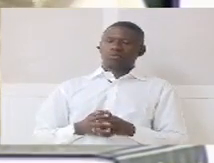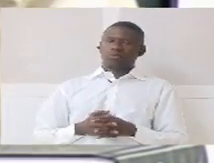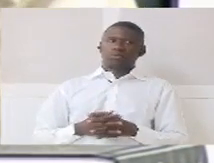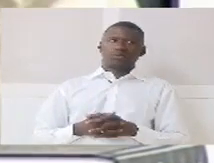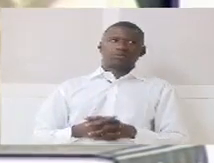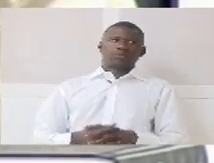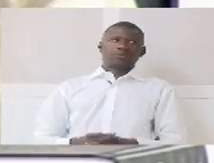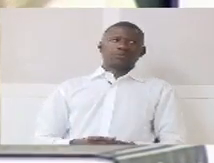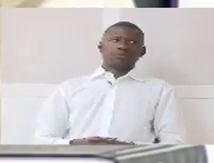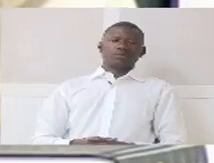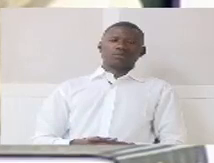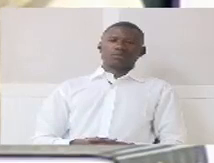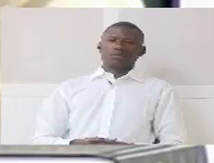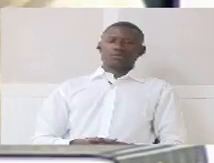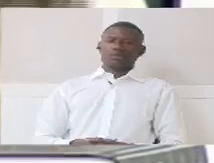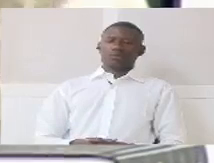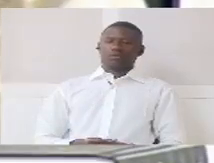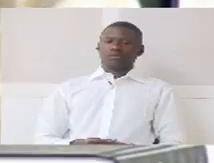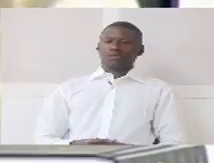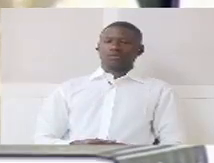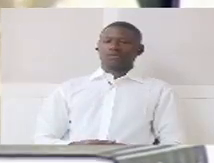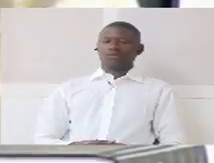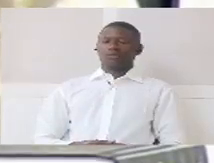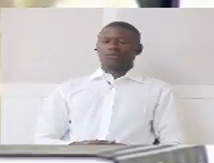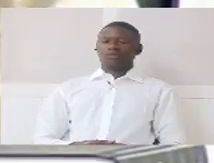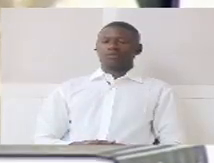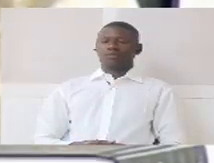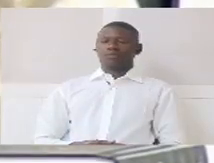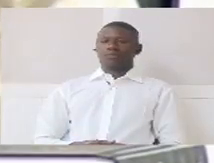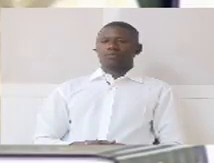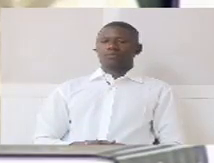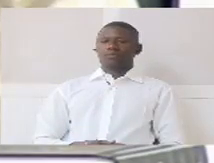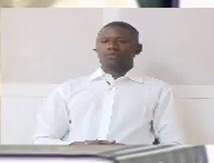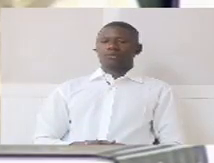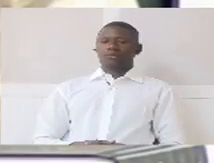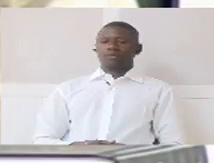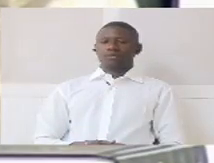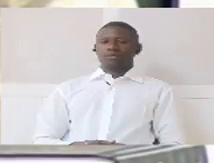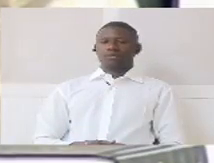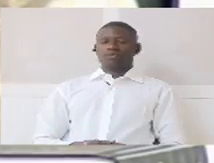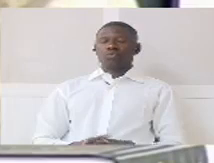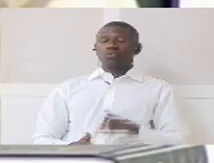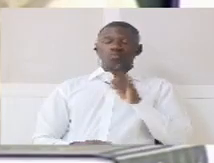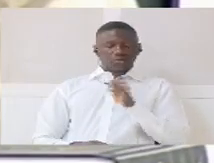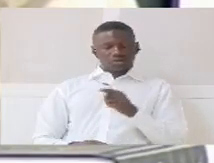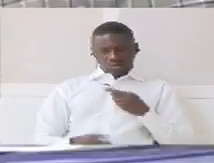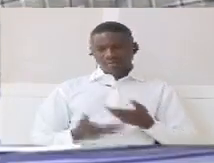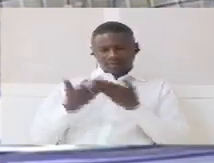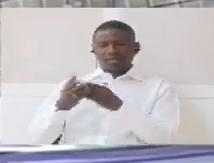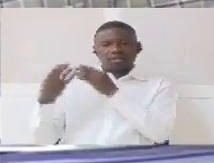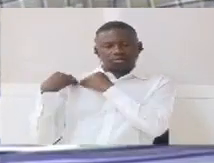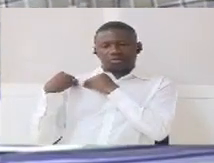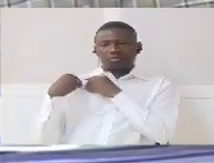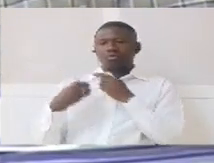You ought to give this responsibility. You ought to give this responsibility to someone who is not from Katong.